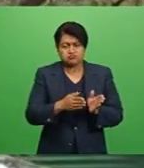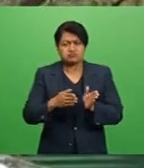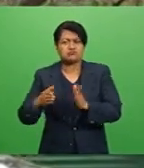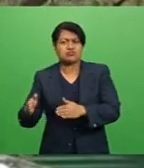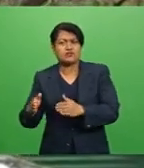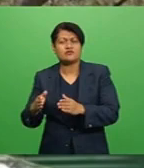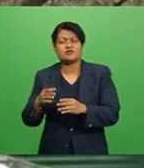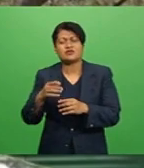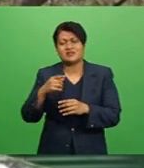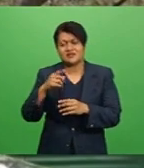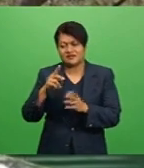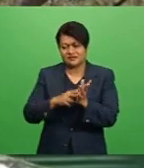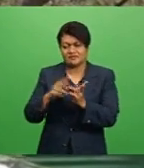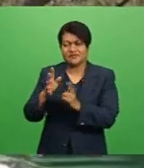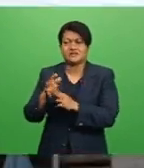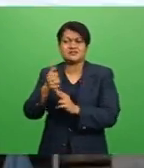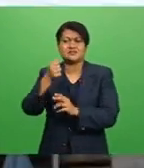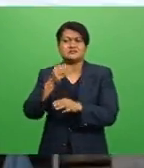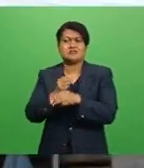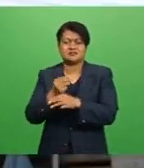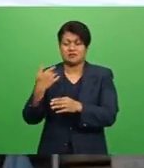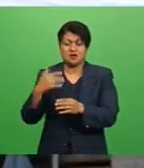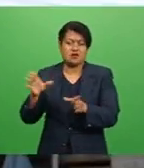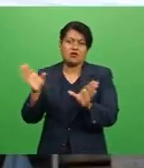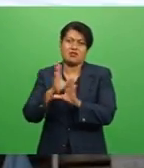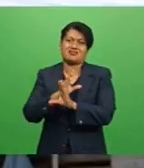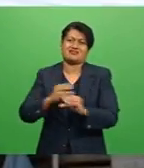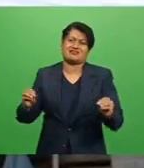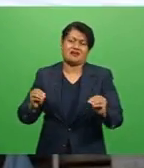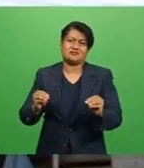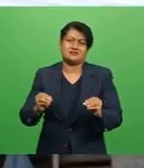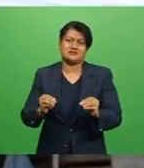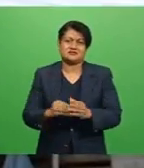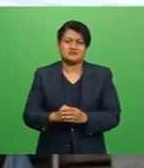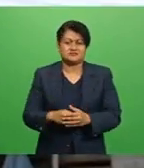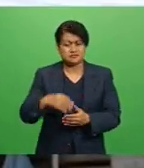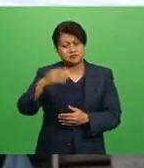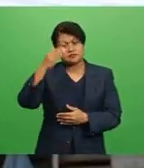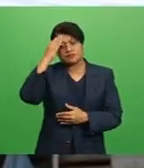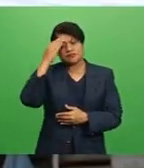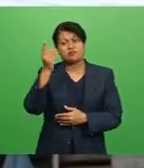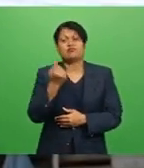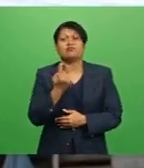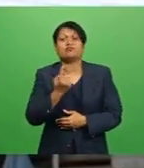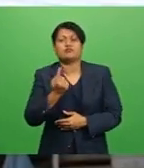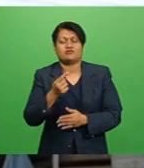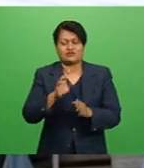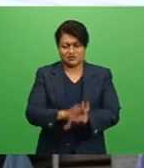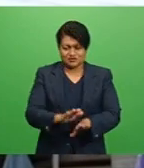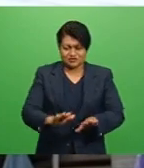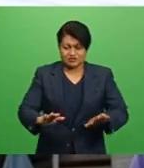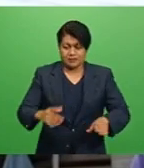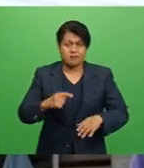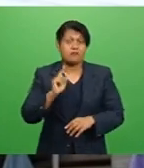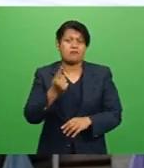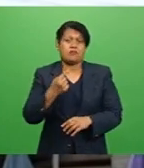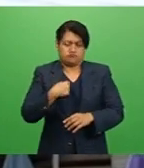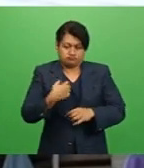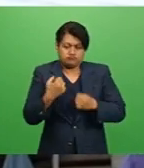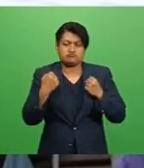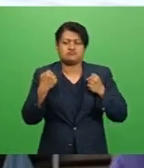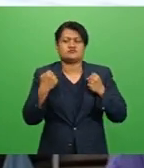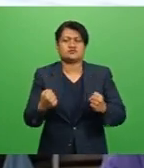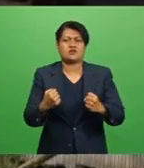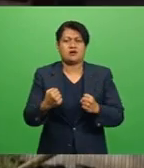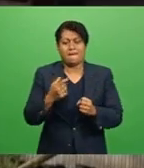house was heavily damaged by the cyclone. I just thought of the children, but I have to be strong because of the kids. One